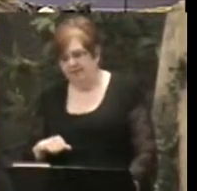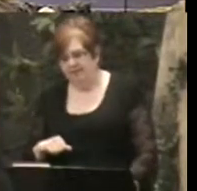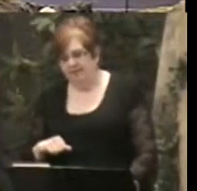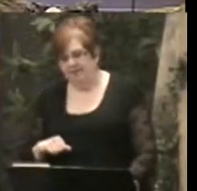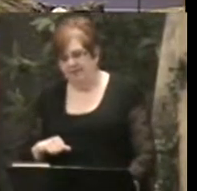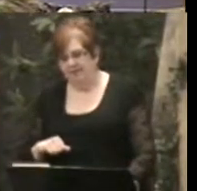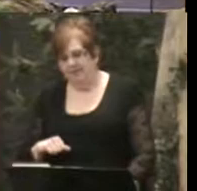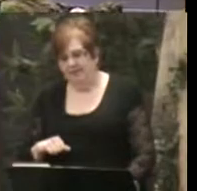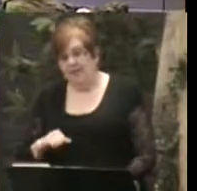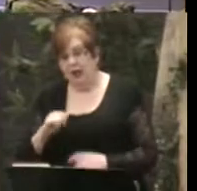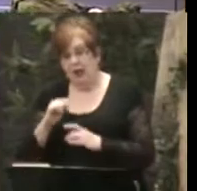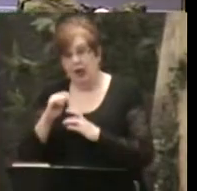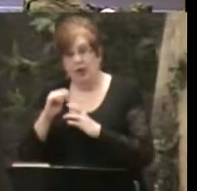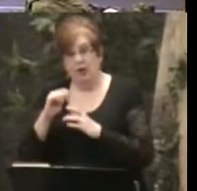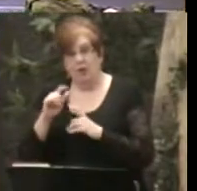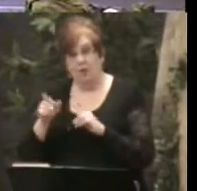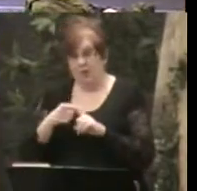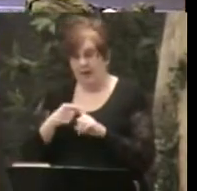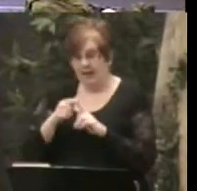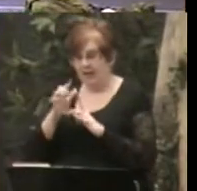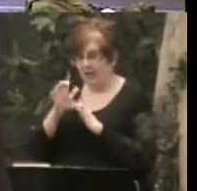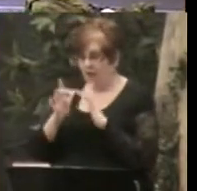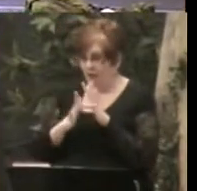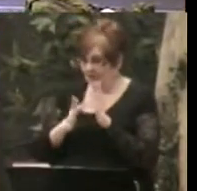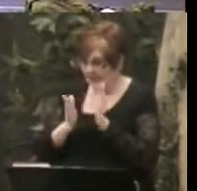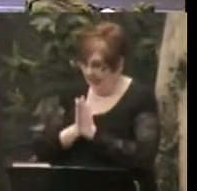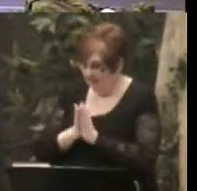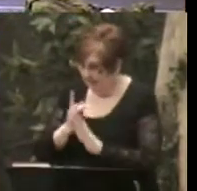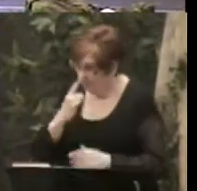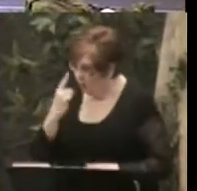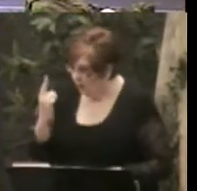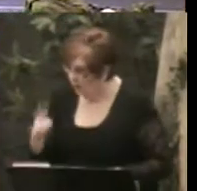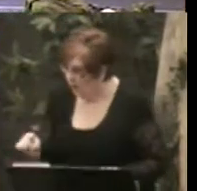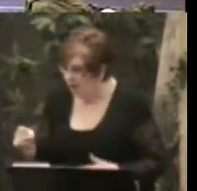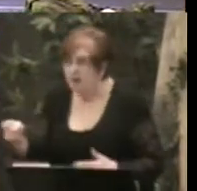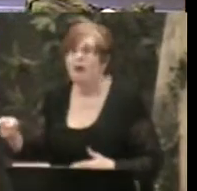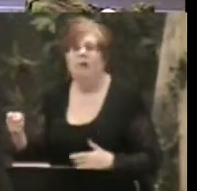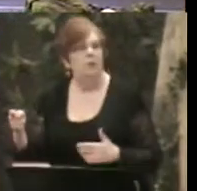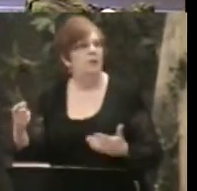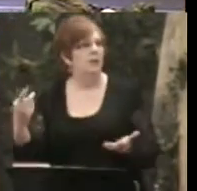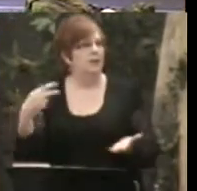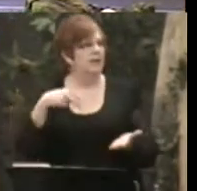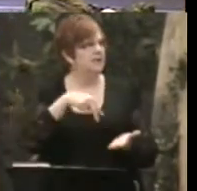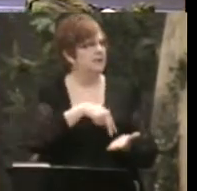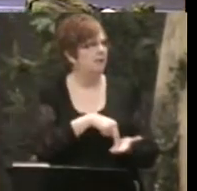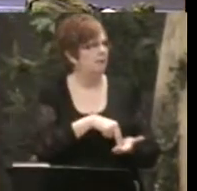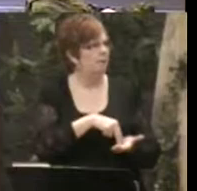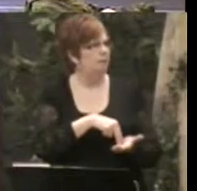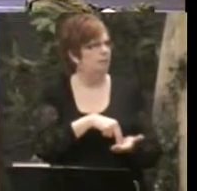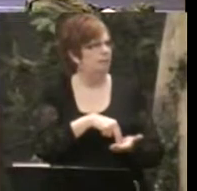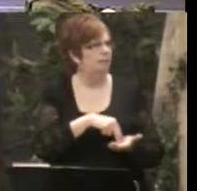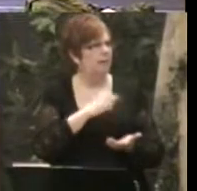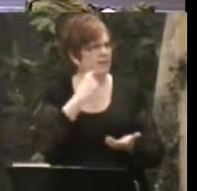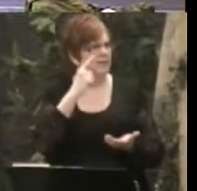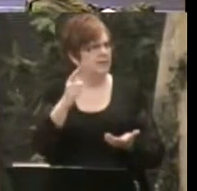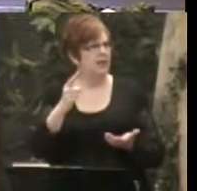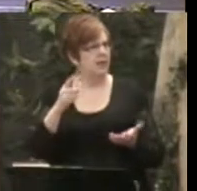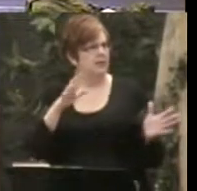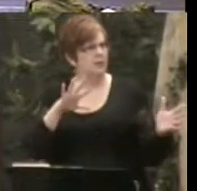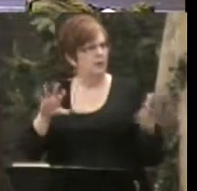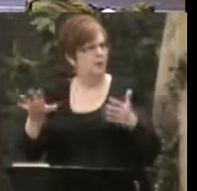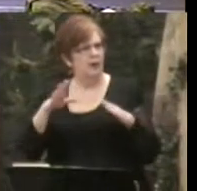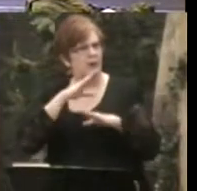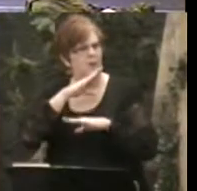When Jesus is asked if he cares, he gets up and he rebukes the wind and stills the